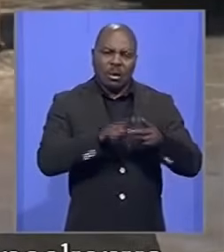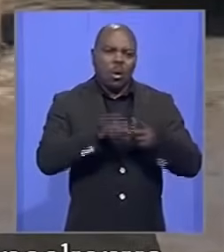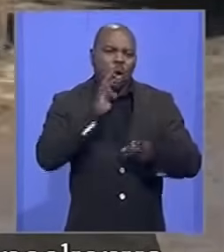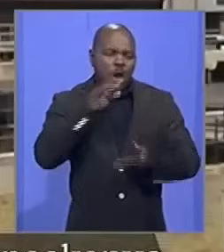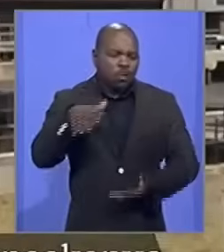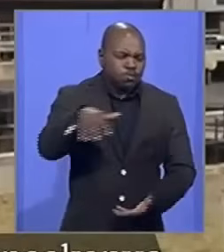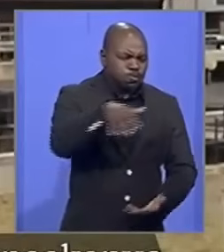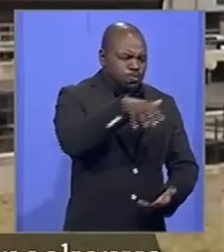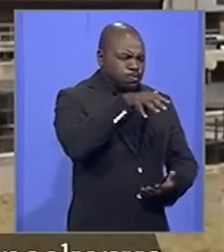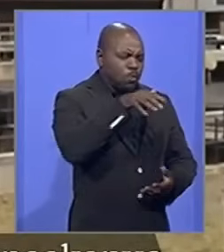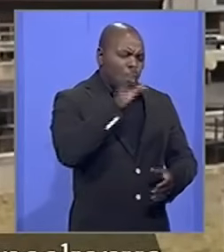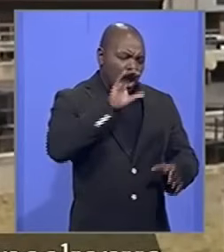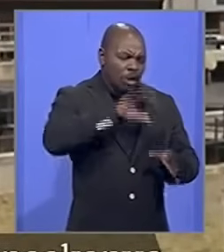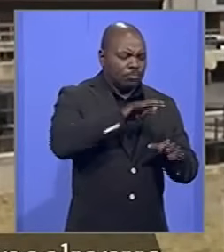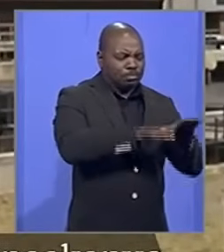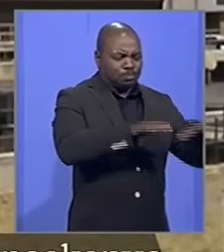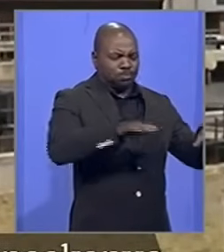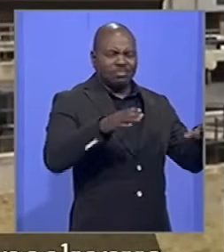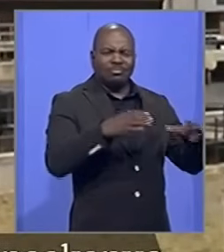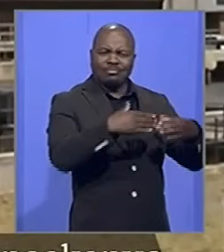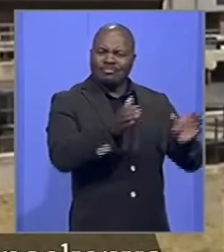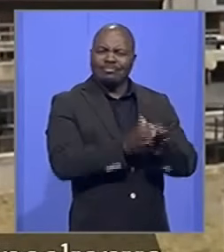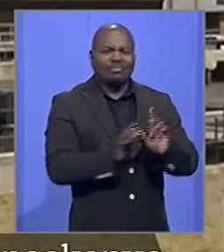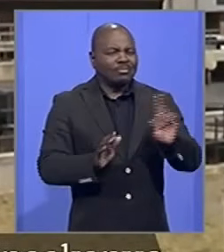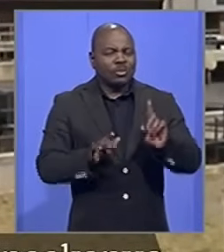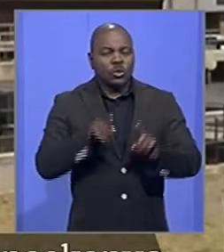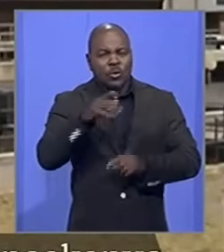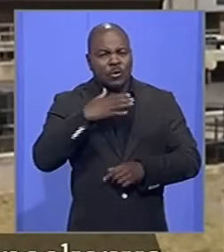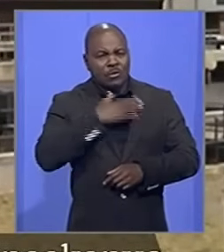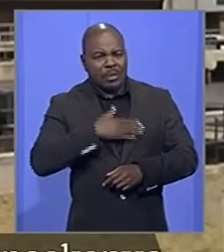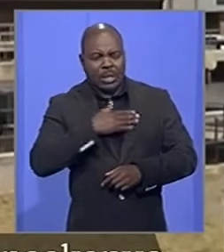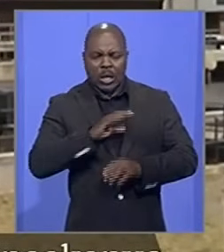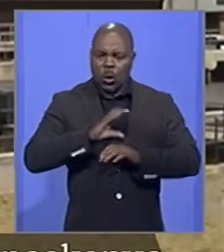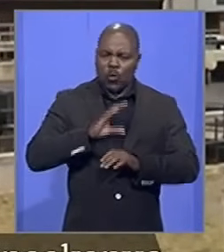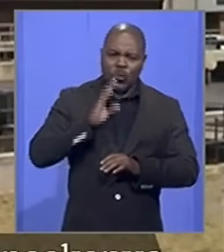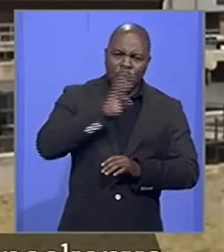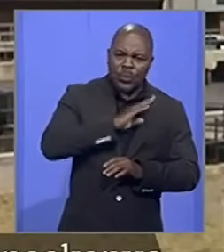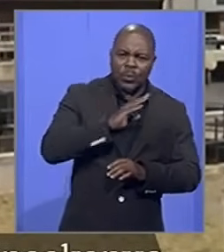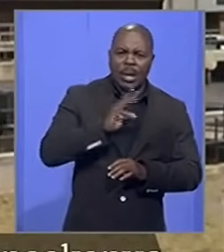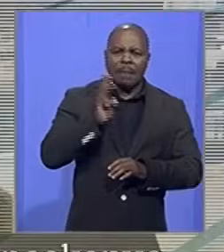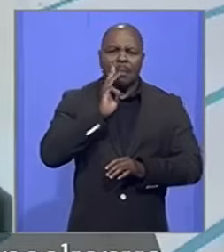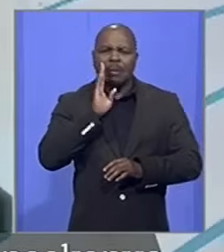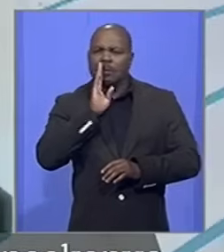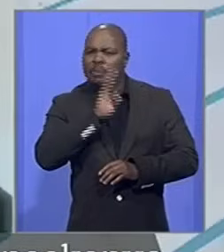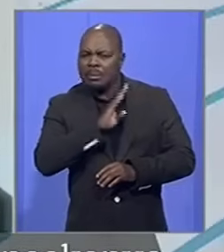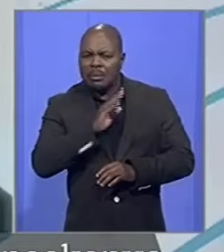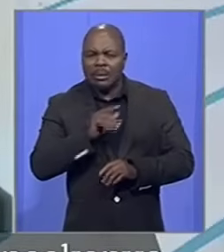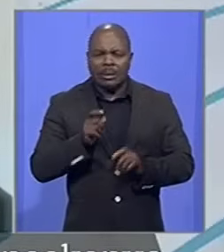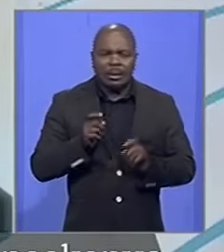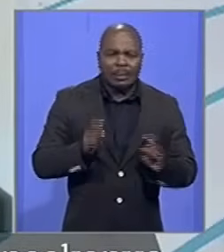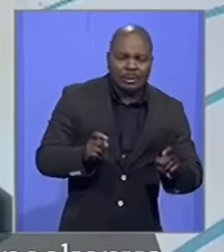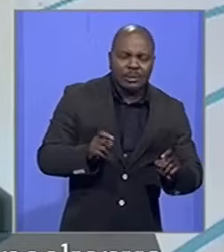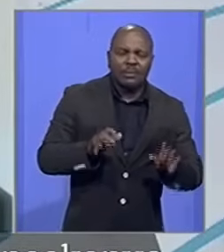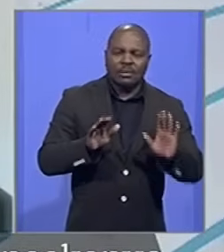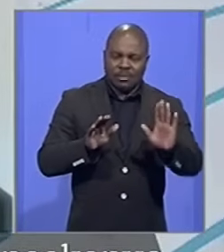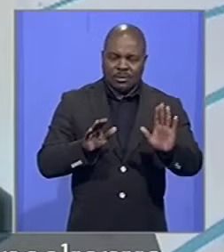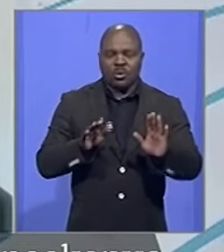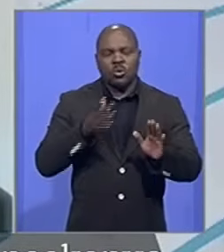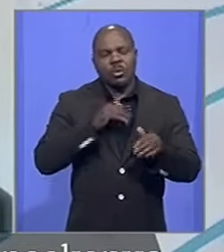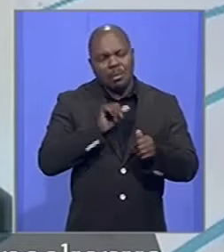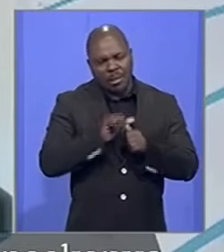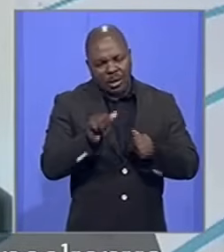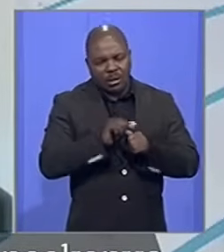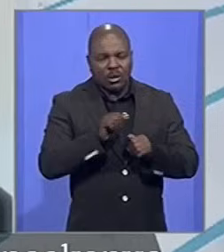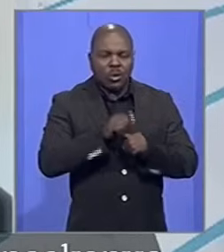water. If somebody feels that, you know what, I'm not comfortable, I want to have water in case there's an emergency, let's be reasonable